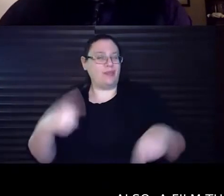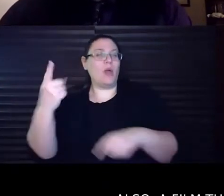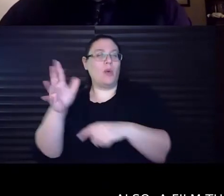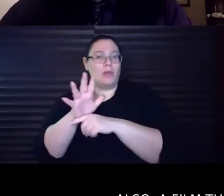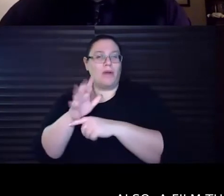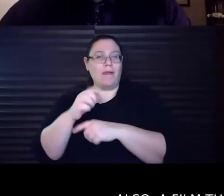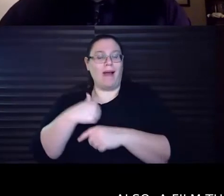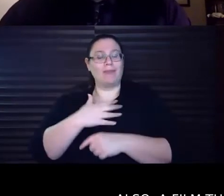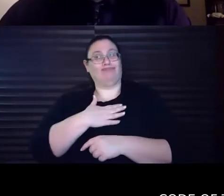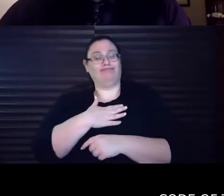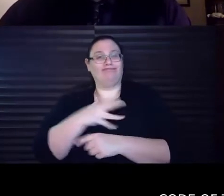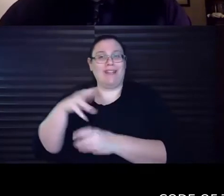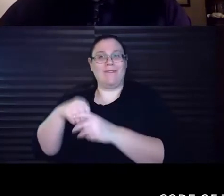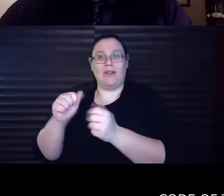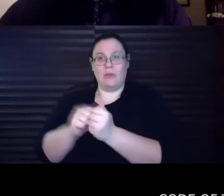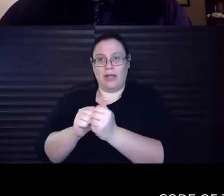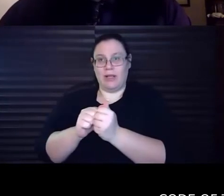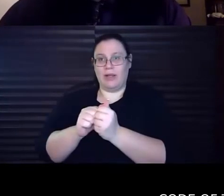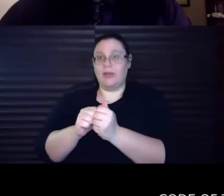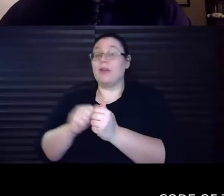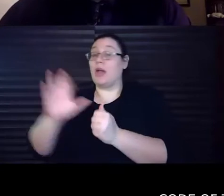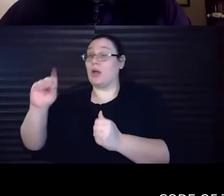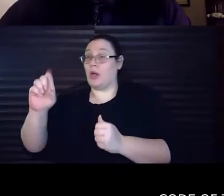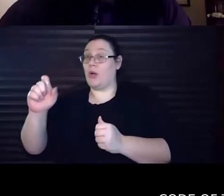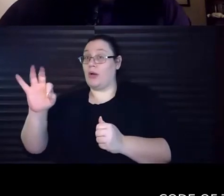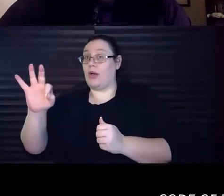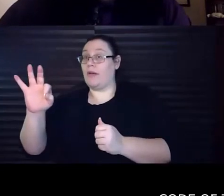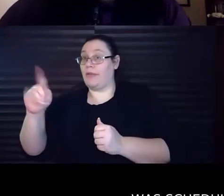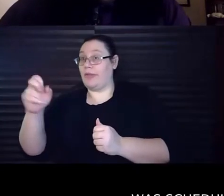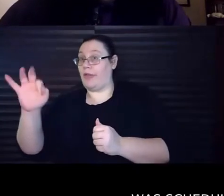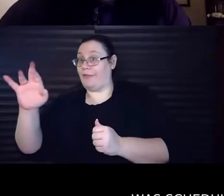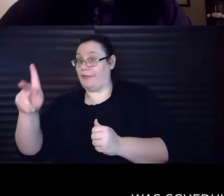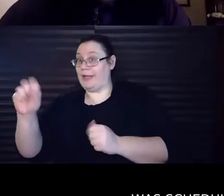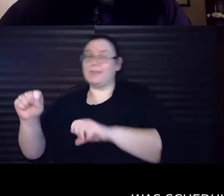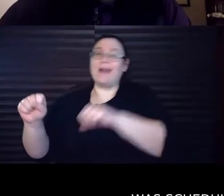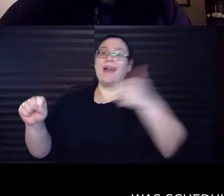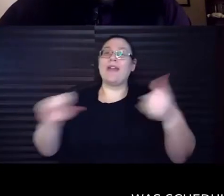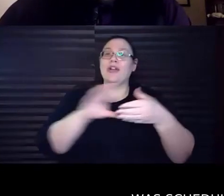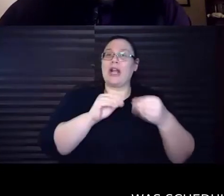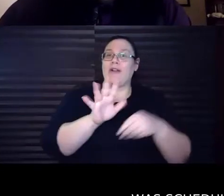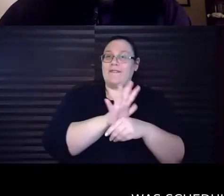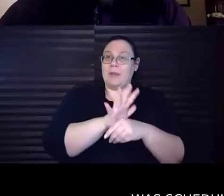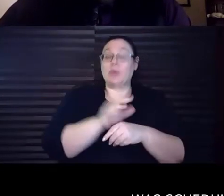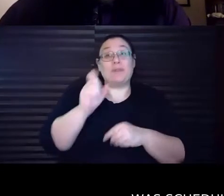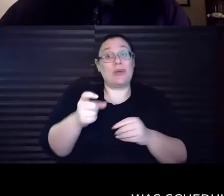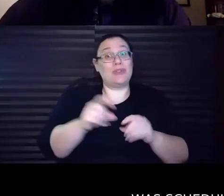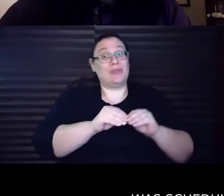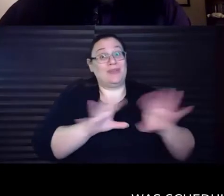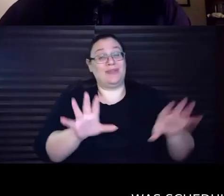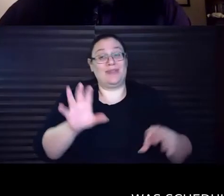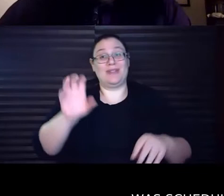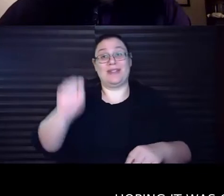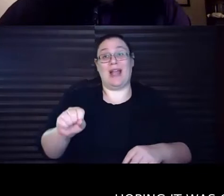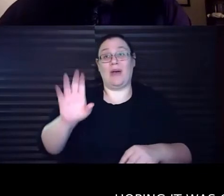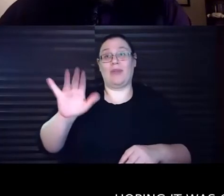to be a part of in addition to Code of the Freaks, a narrative film that was scheduled to premiere at South by Southwest,